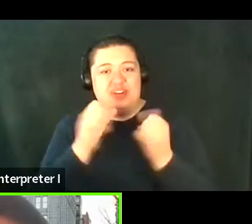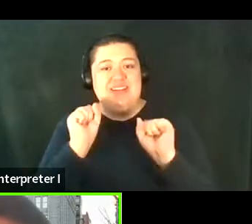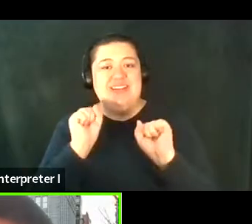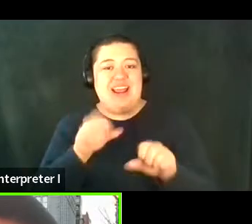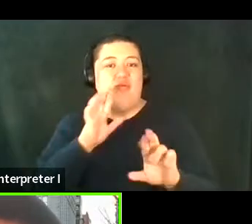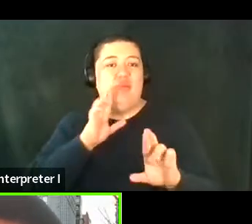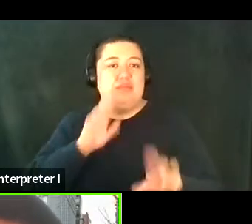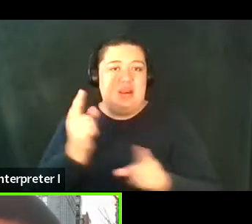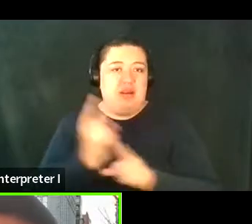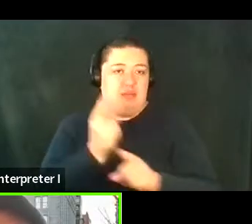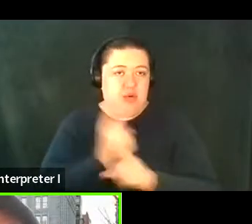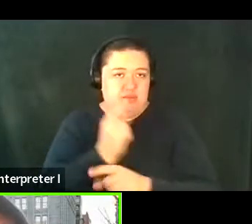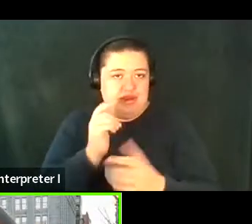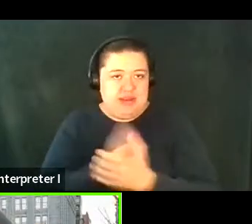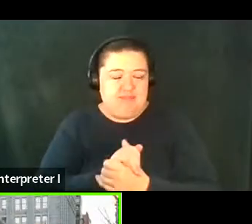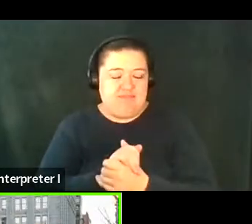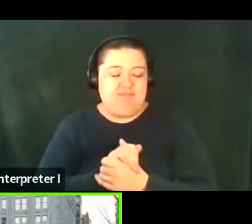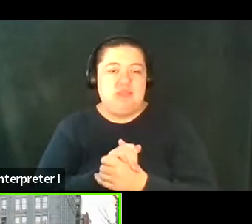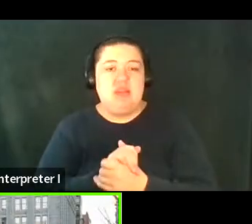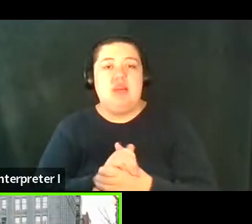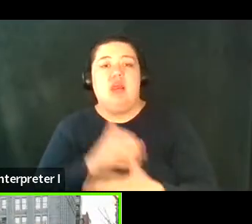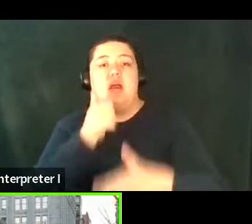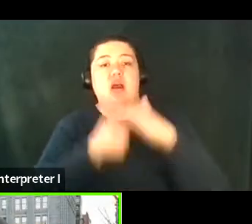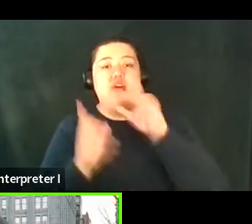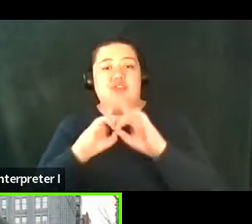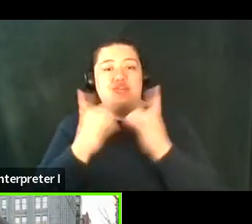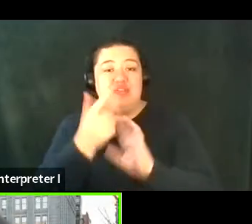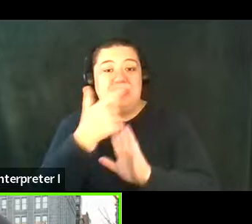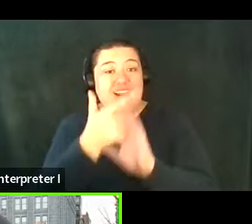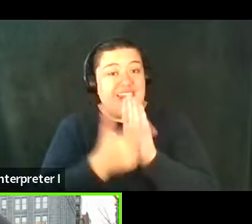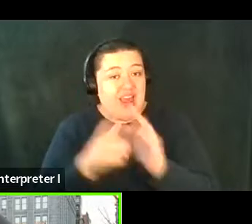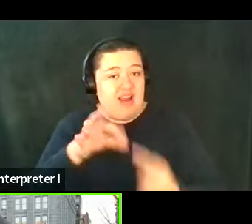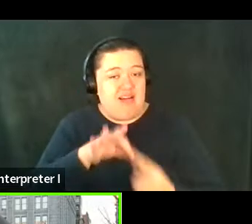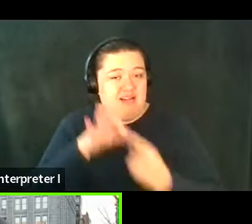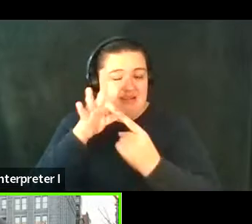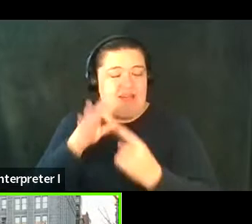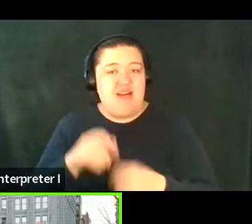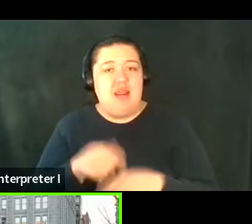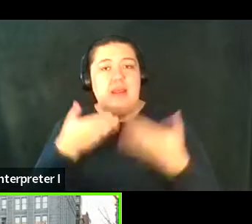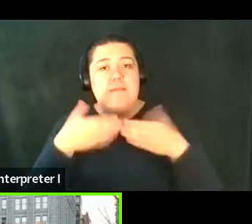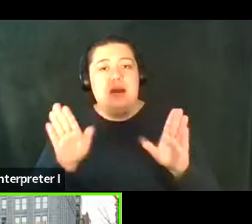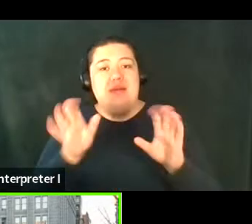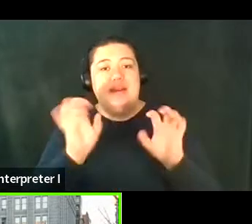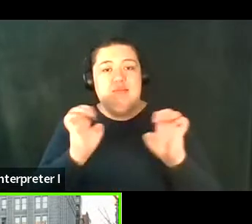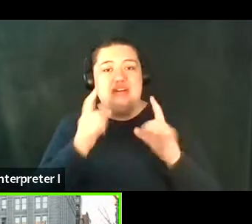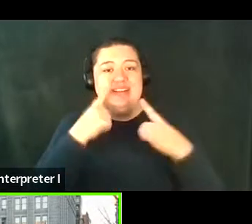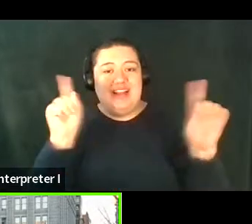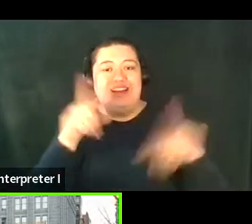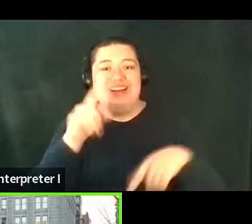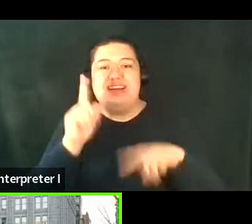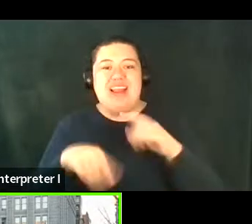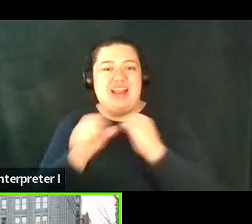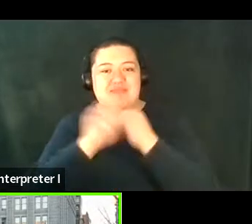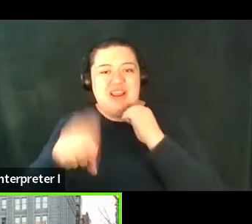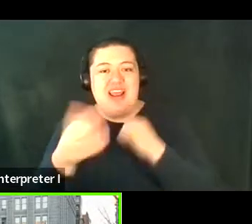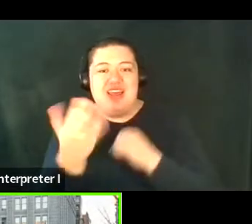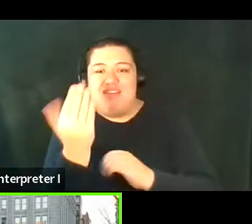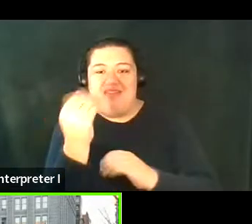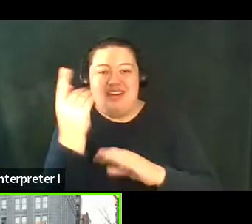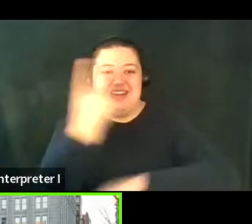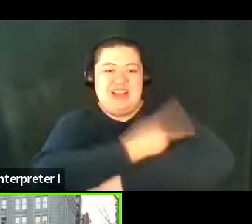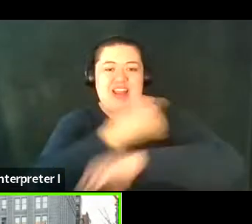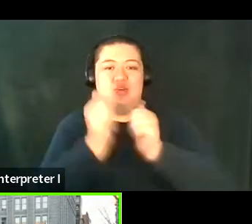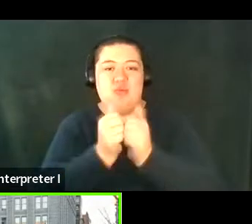respond appropriately. Under district law, however, a public emergency declaration may not extend beyond 15 days without